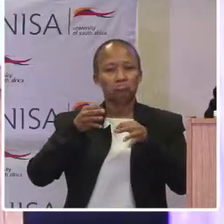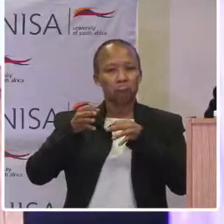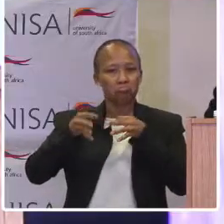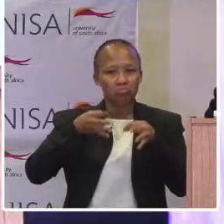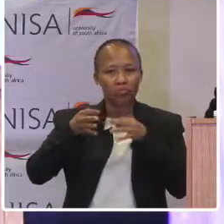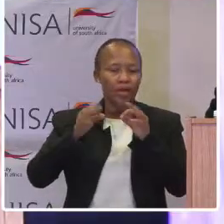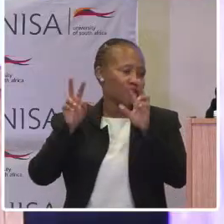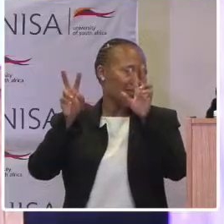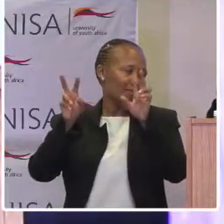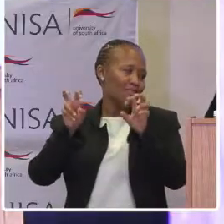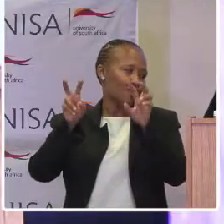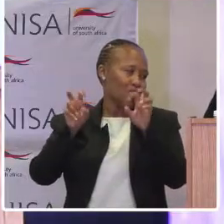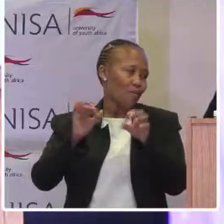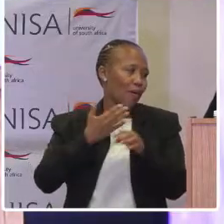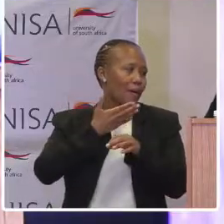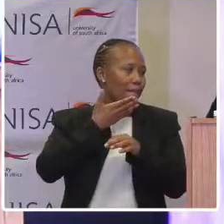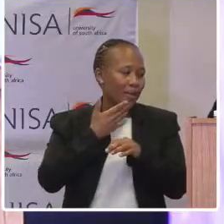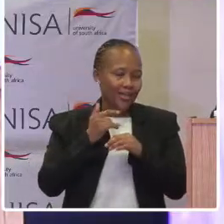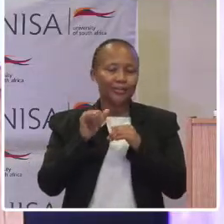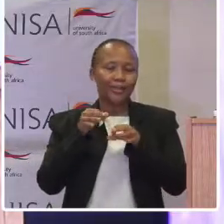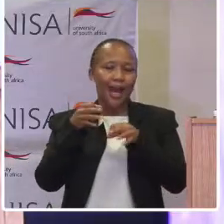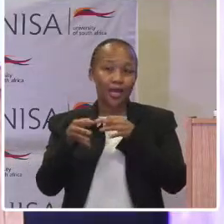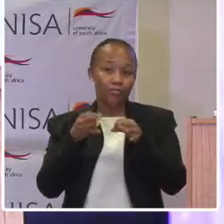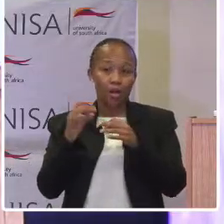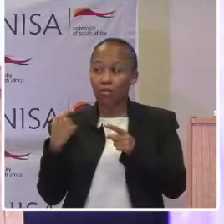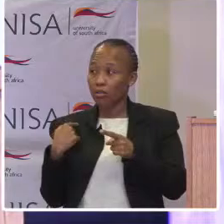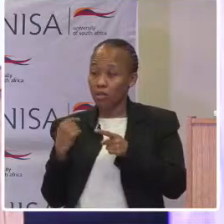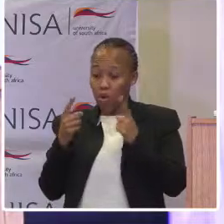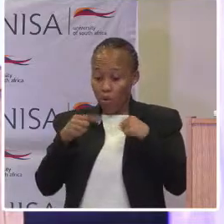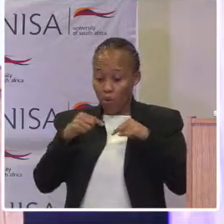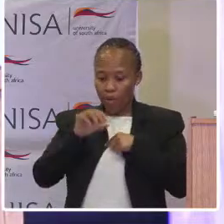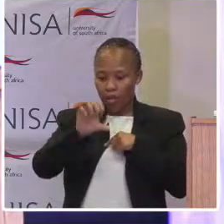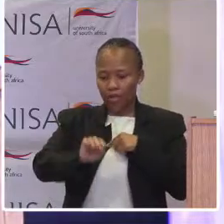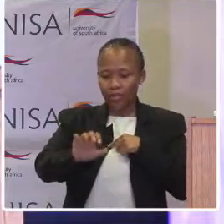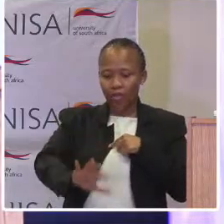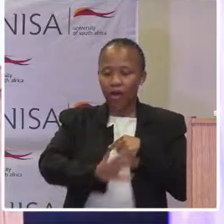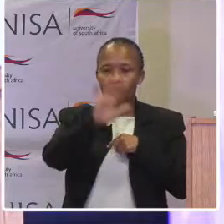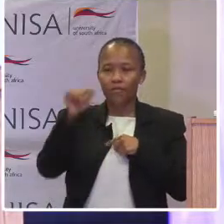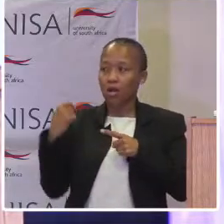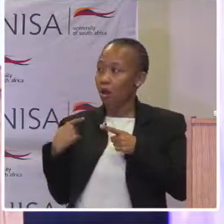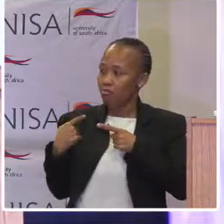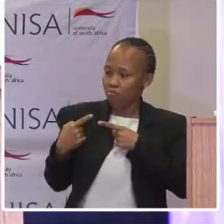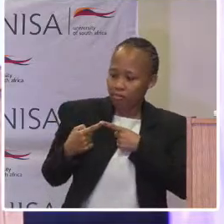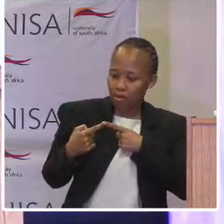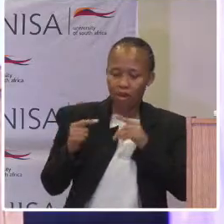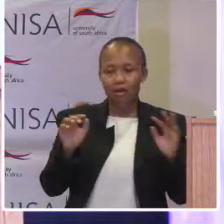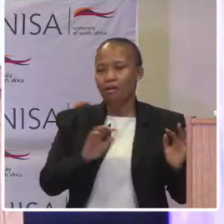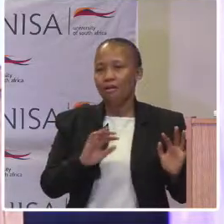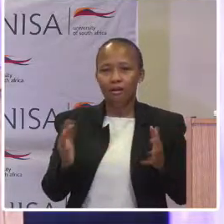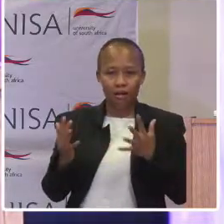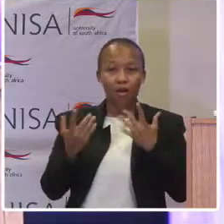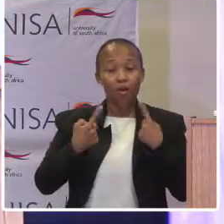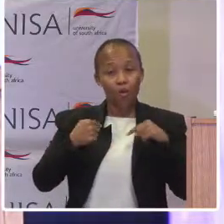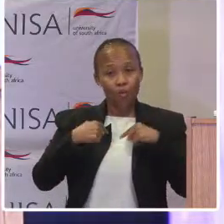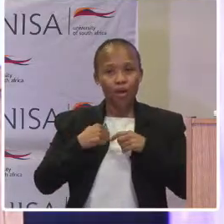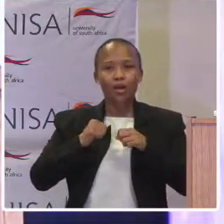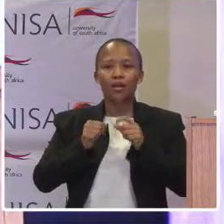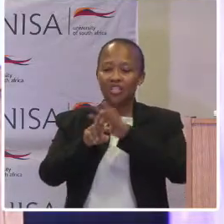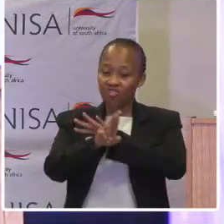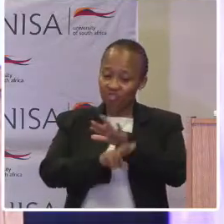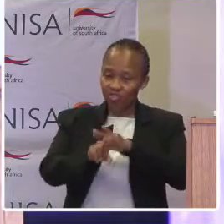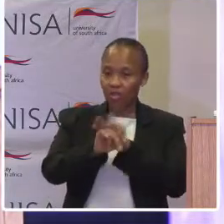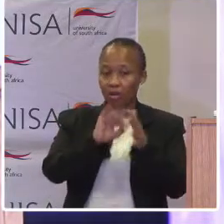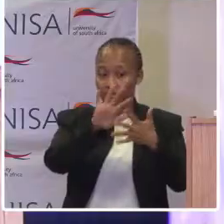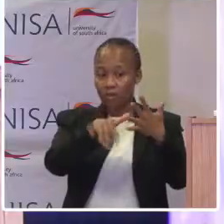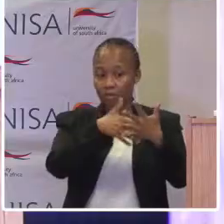please unpack how far we have gone as South Africa in terms of integrating these regional frameworks